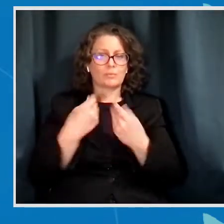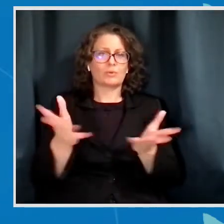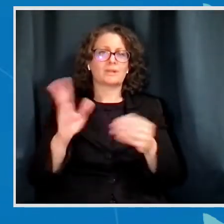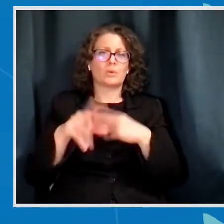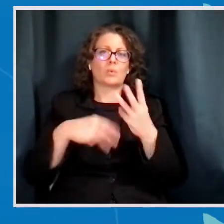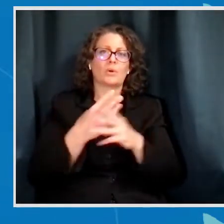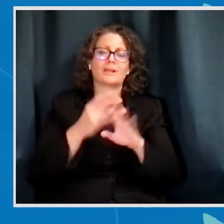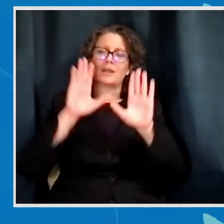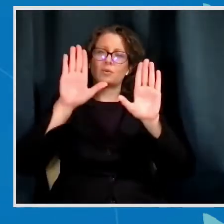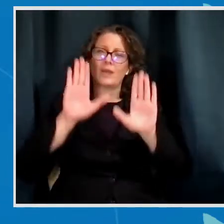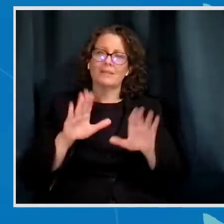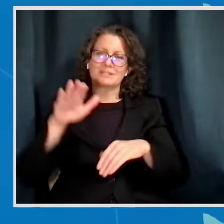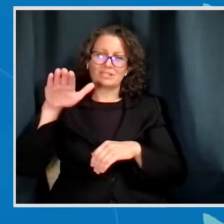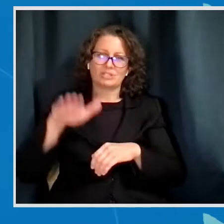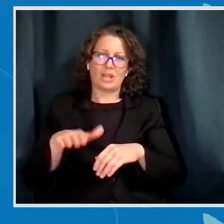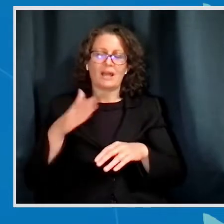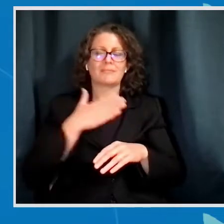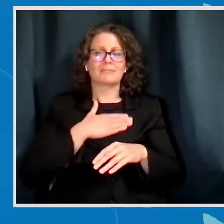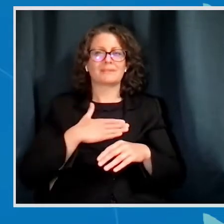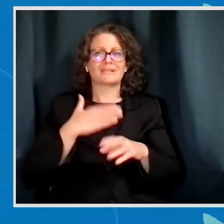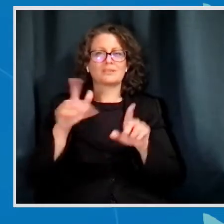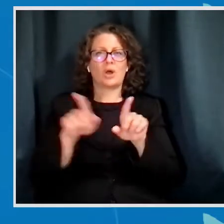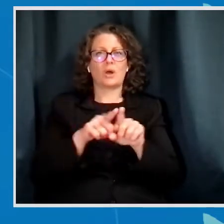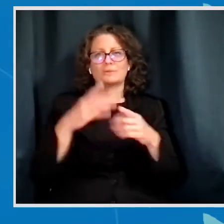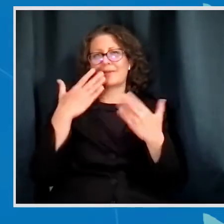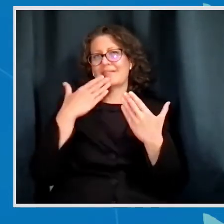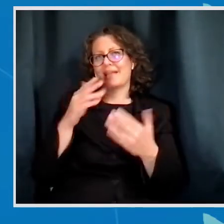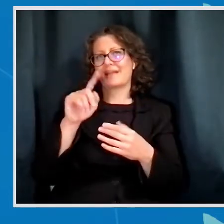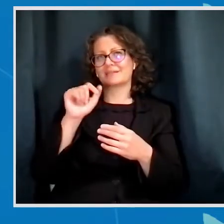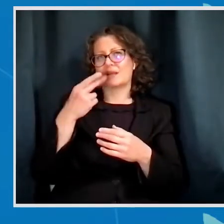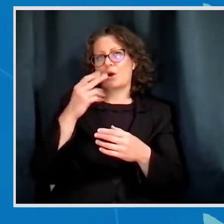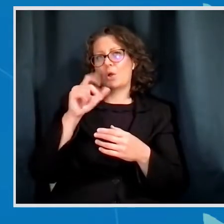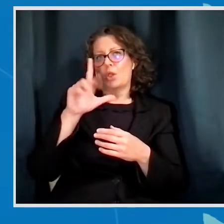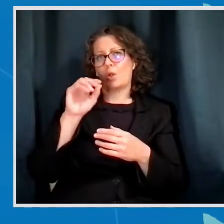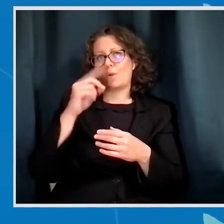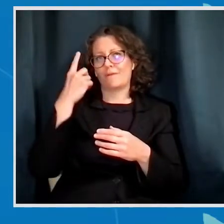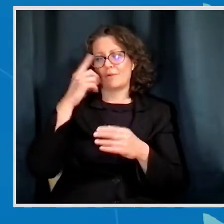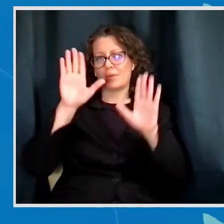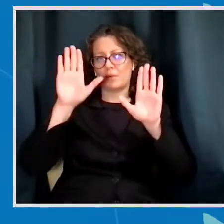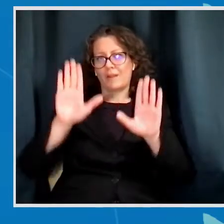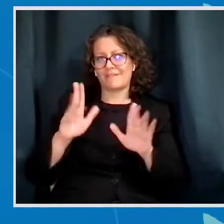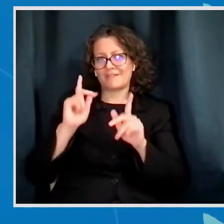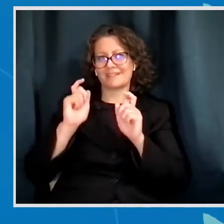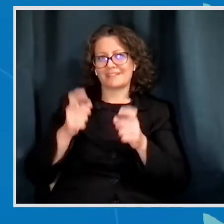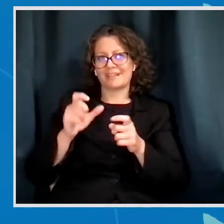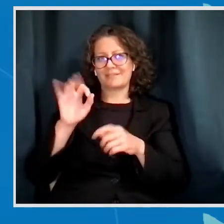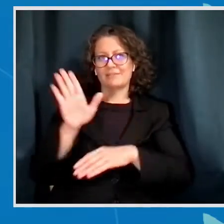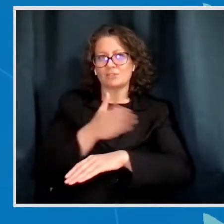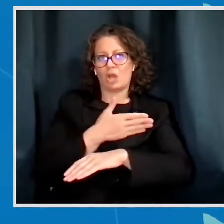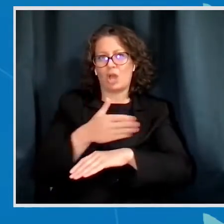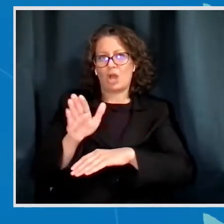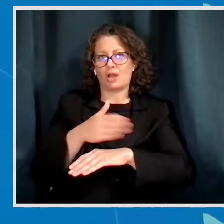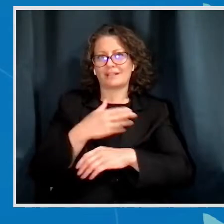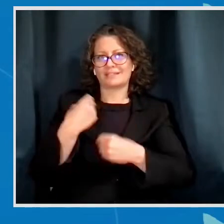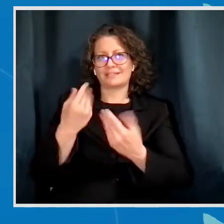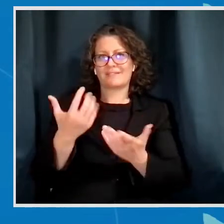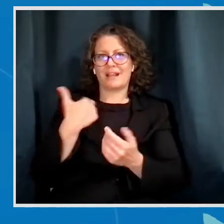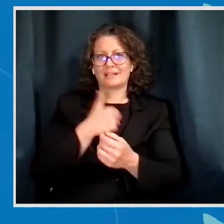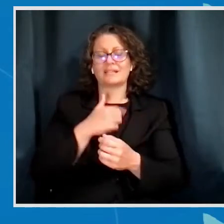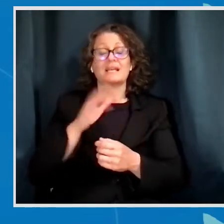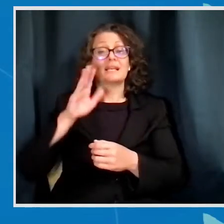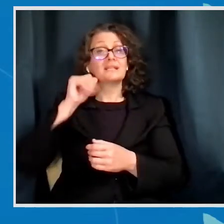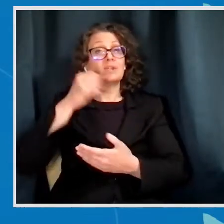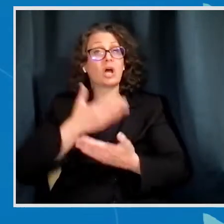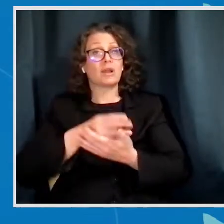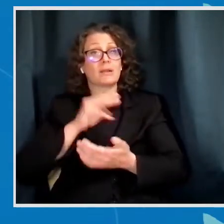so please also thank Taholo for the wonderful gift of song he's given us. His daughter, Mia Kami, was the